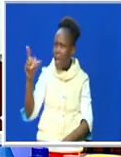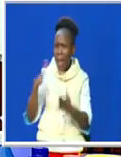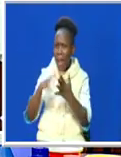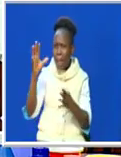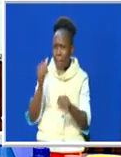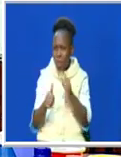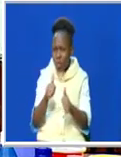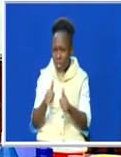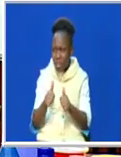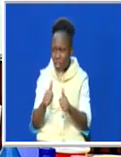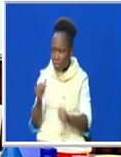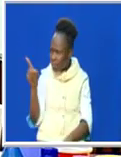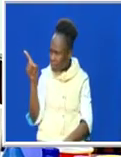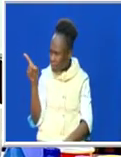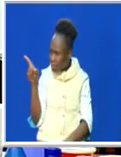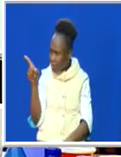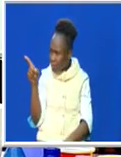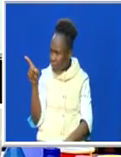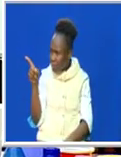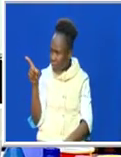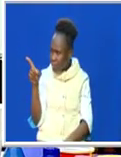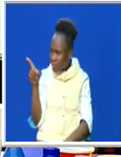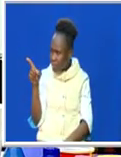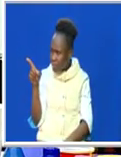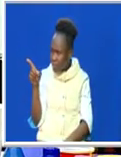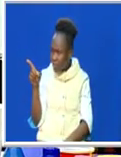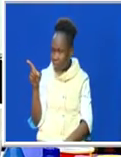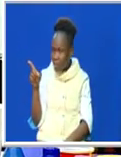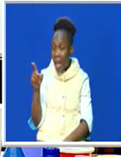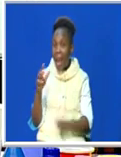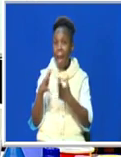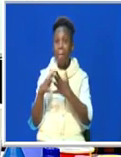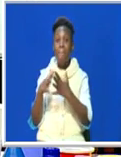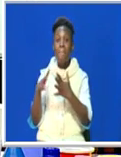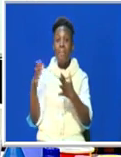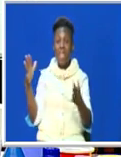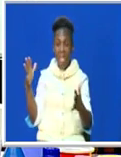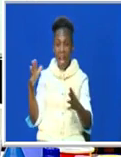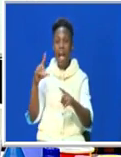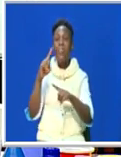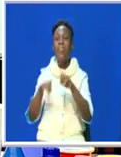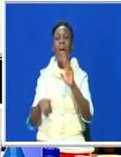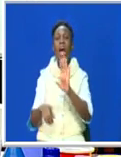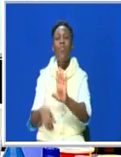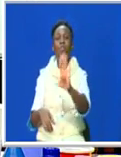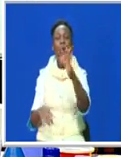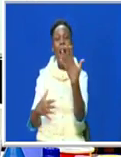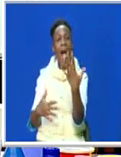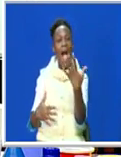Correct. My hands are bigger than yours.